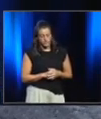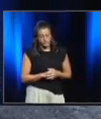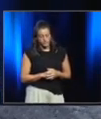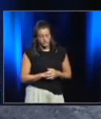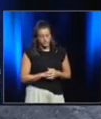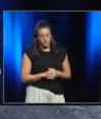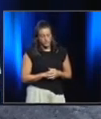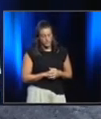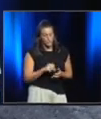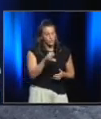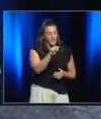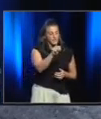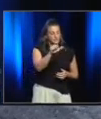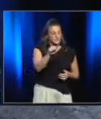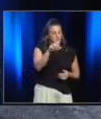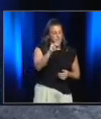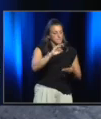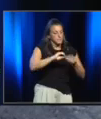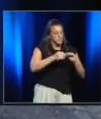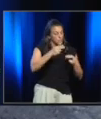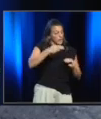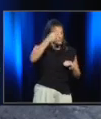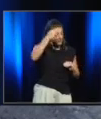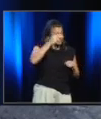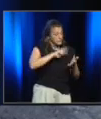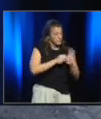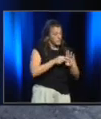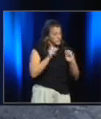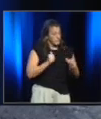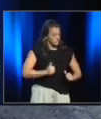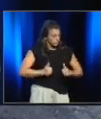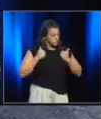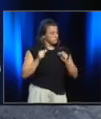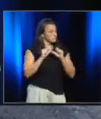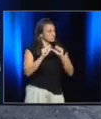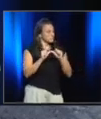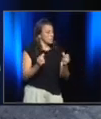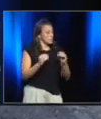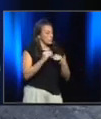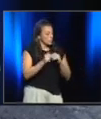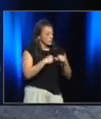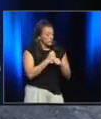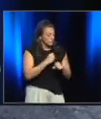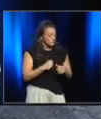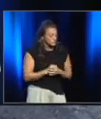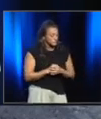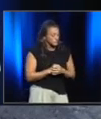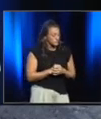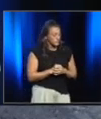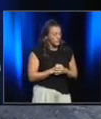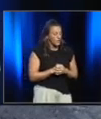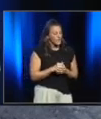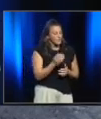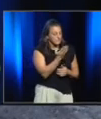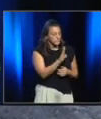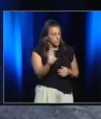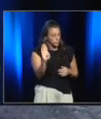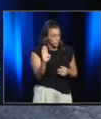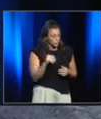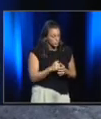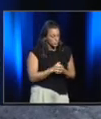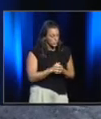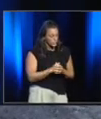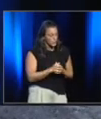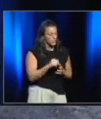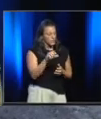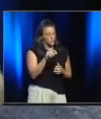had the effect of increasing survival. And we've got low sea ice, and the blue, we've got low salmon, high